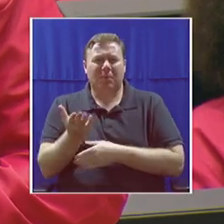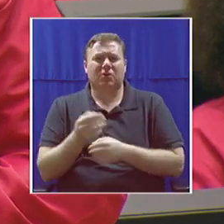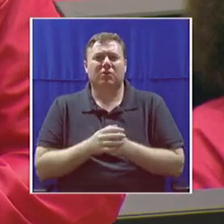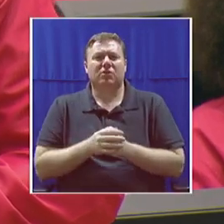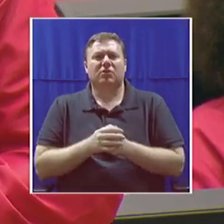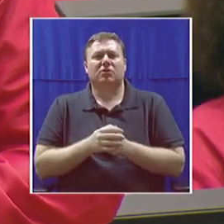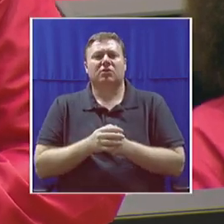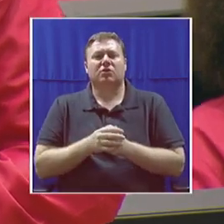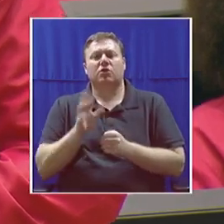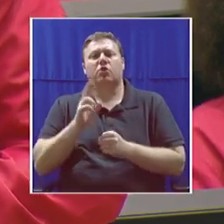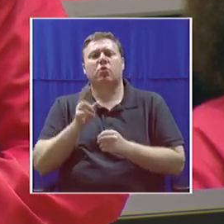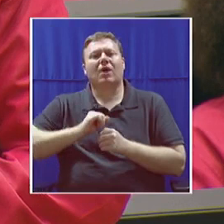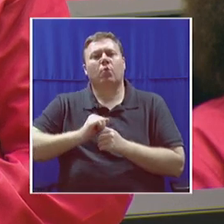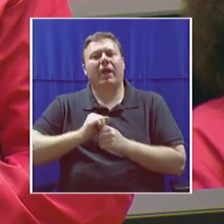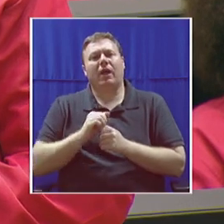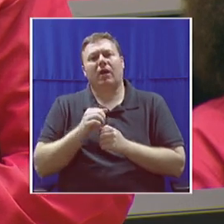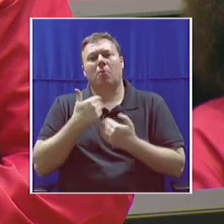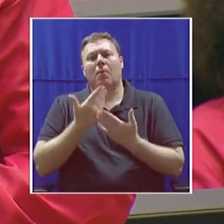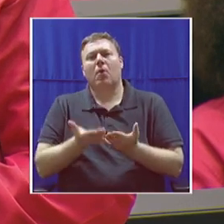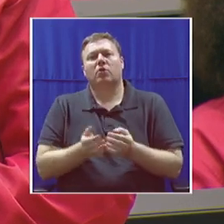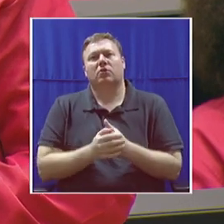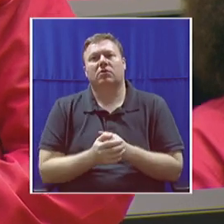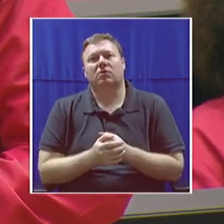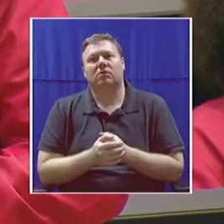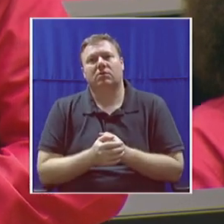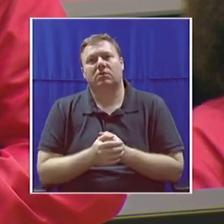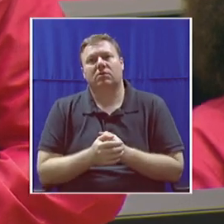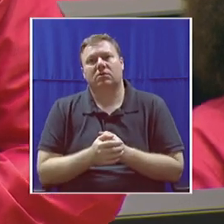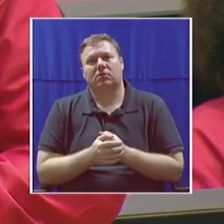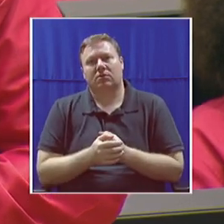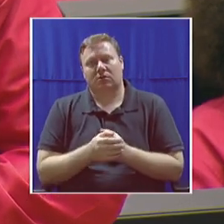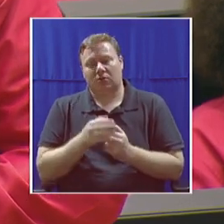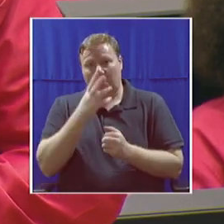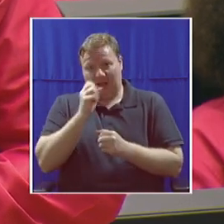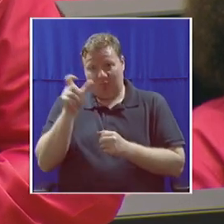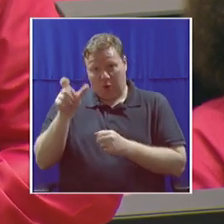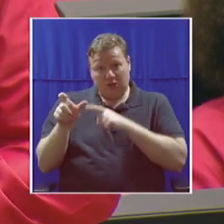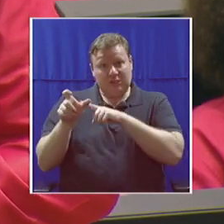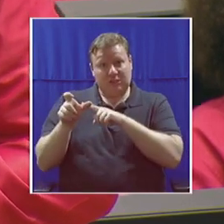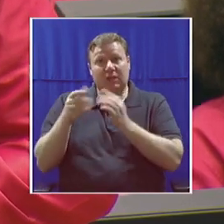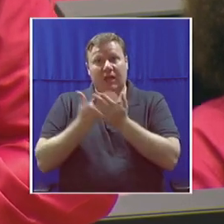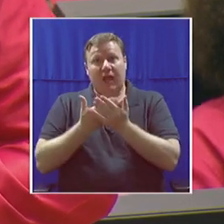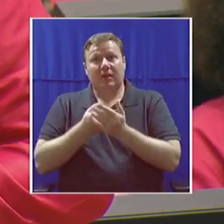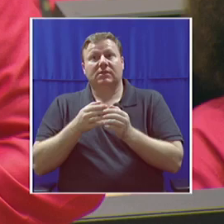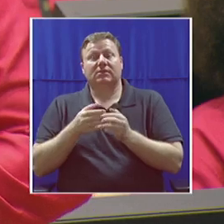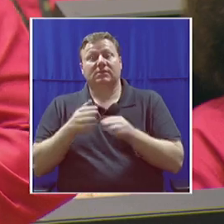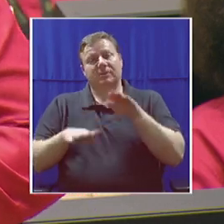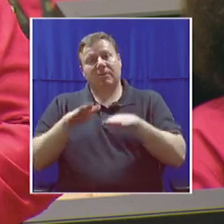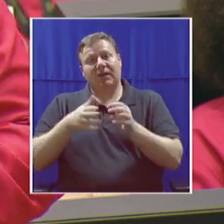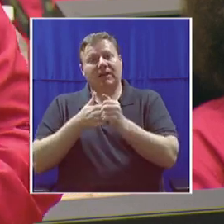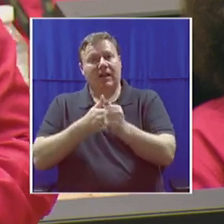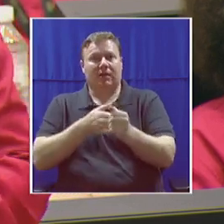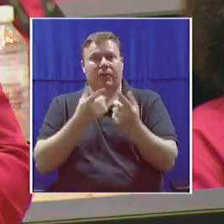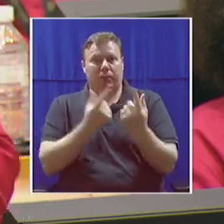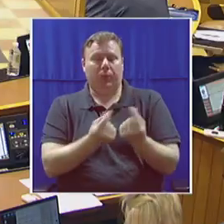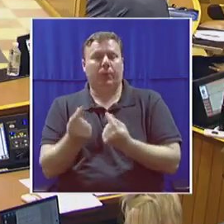proposals that you have brought here do you think that jaza will lead escom towards provision of stable energy to South